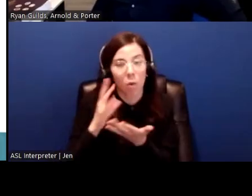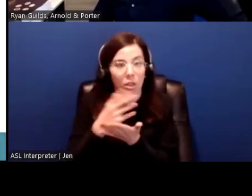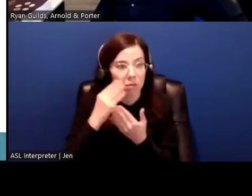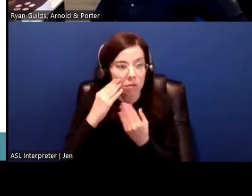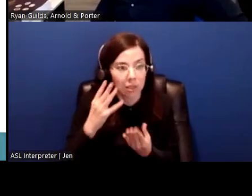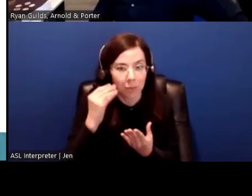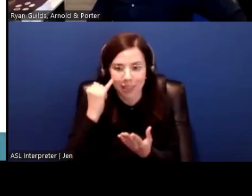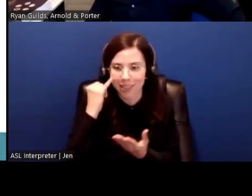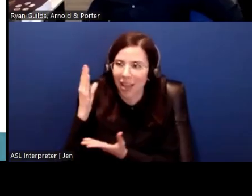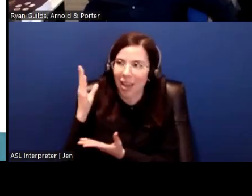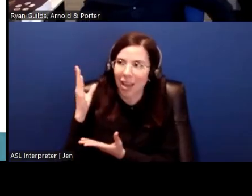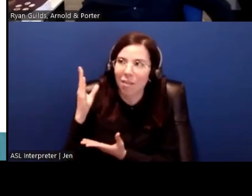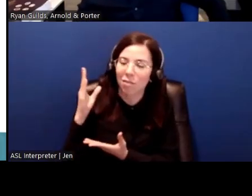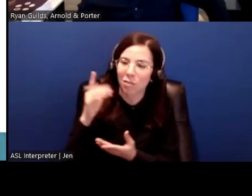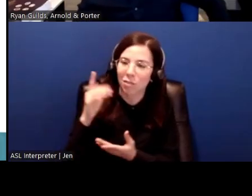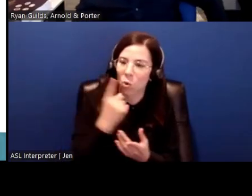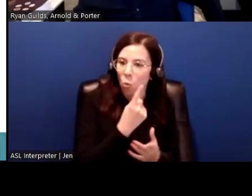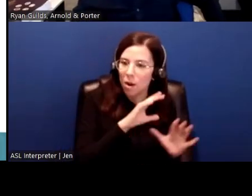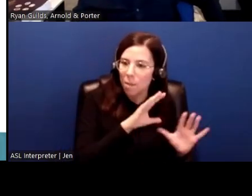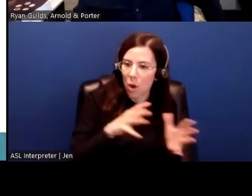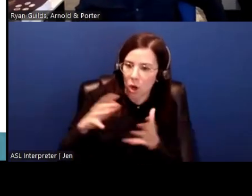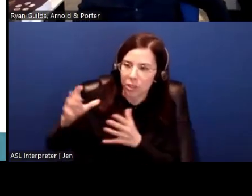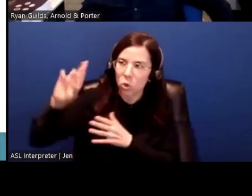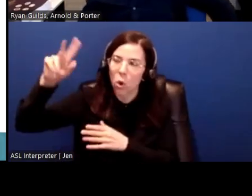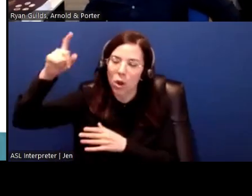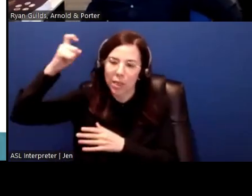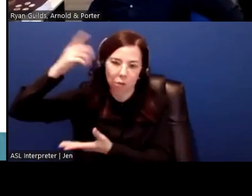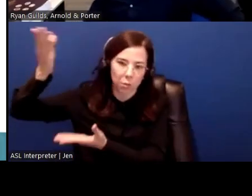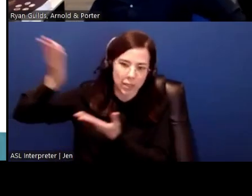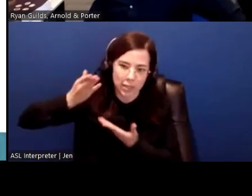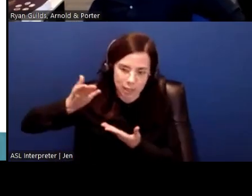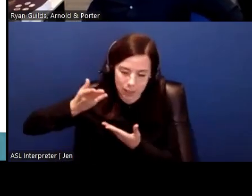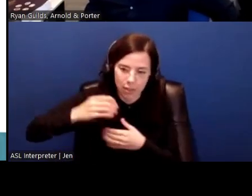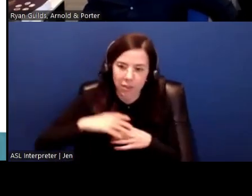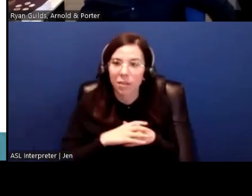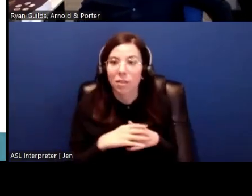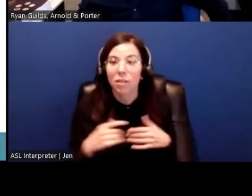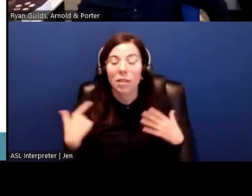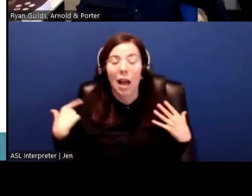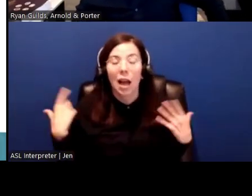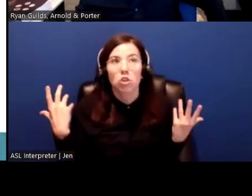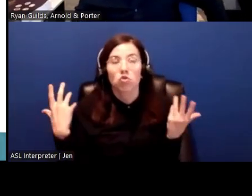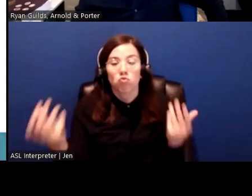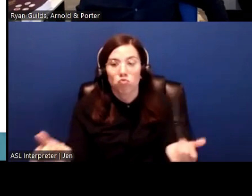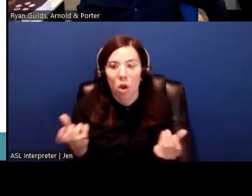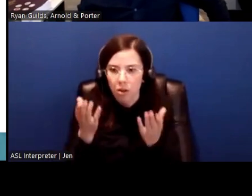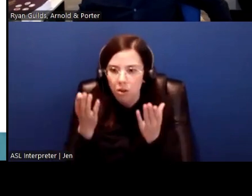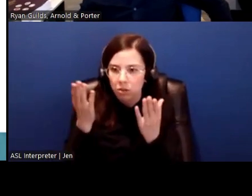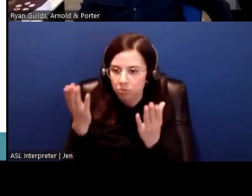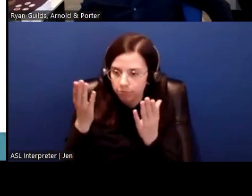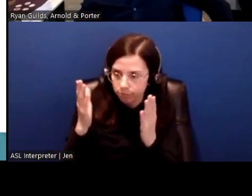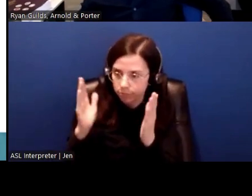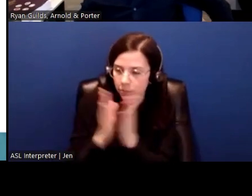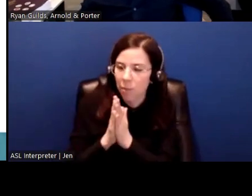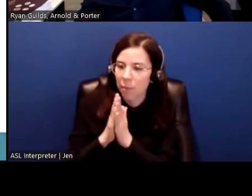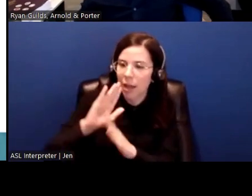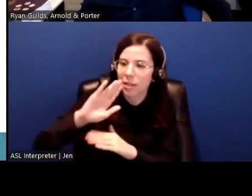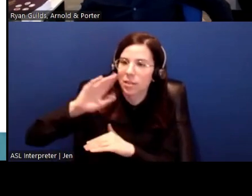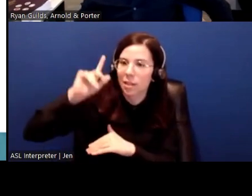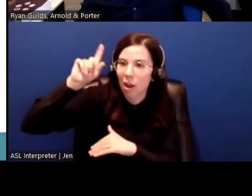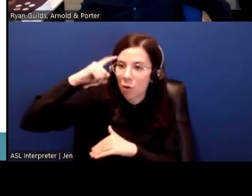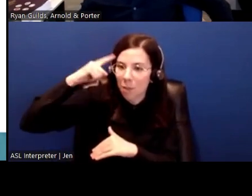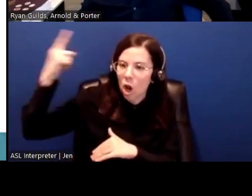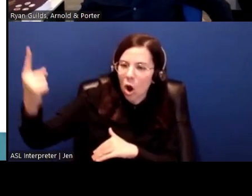served it by one of the parties or the government turns it over to you. I strongly recommend that you ask the government in every one of your cases